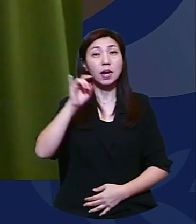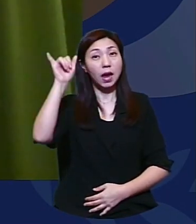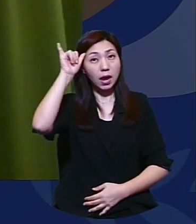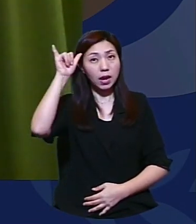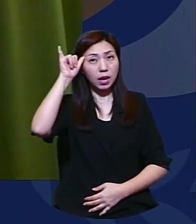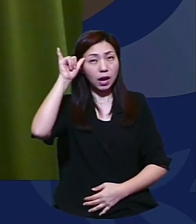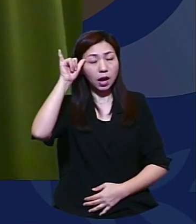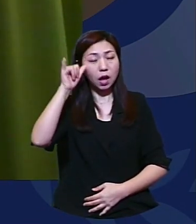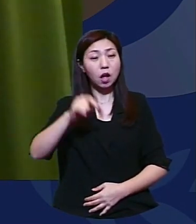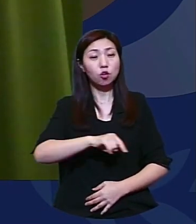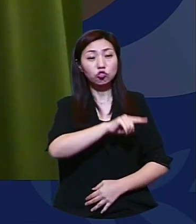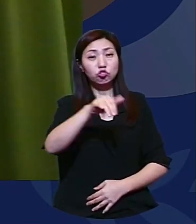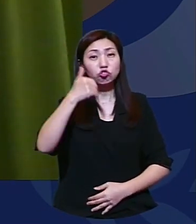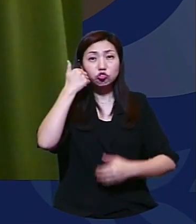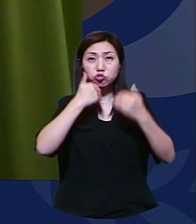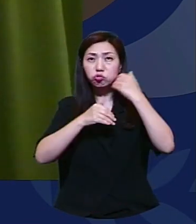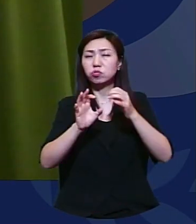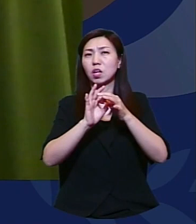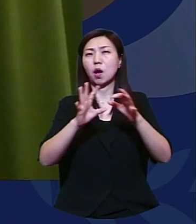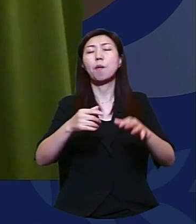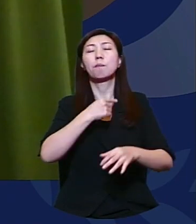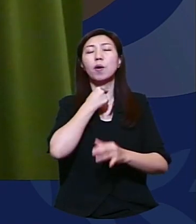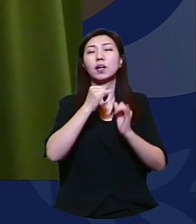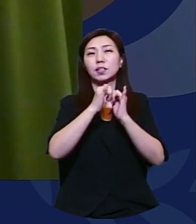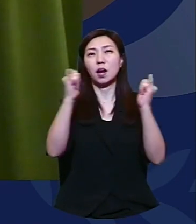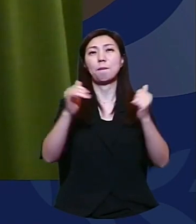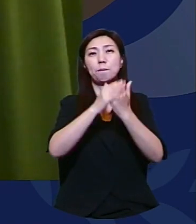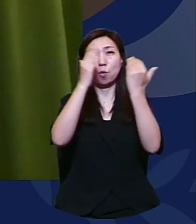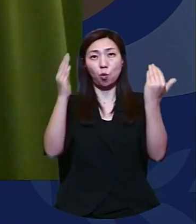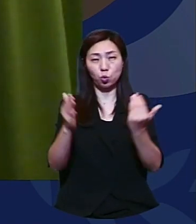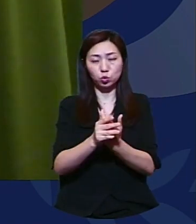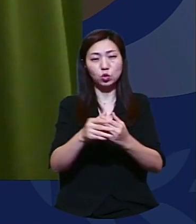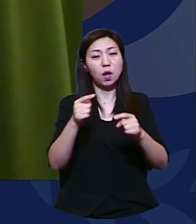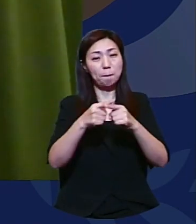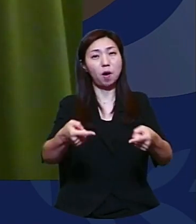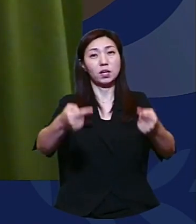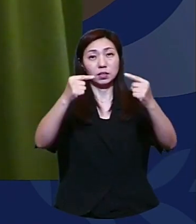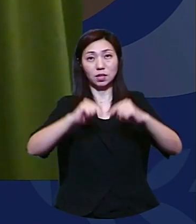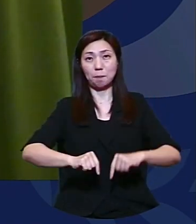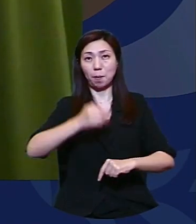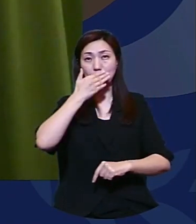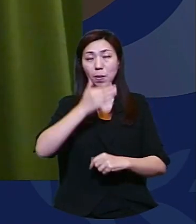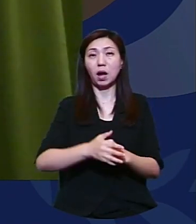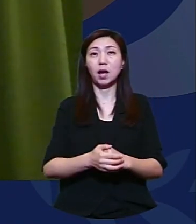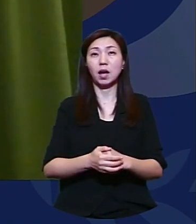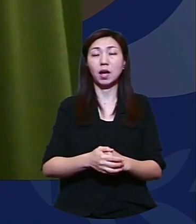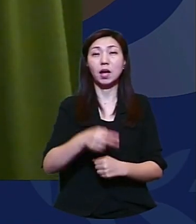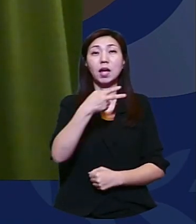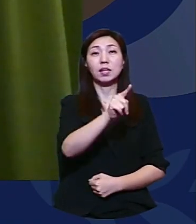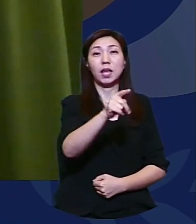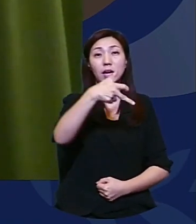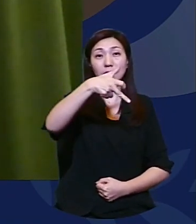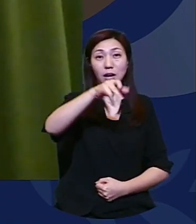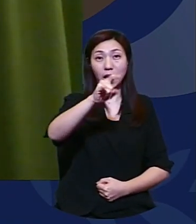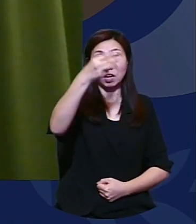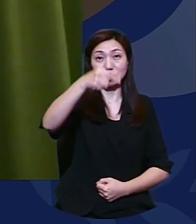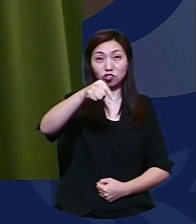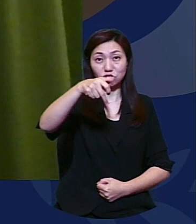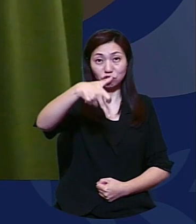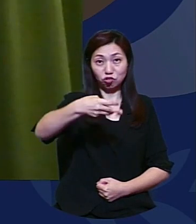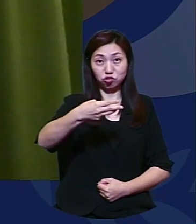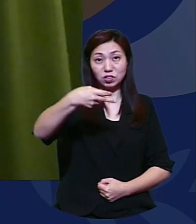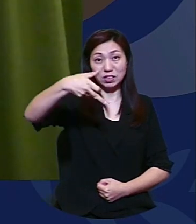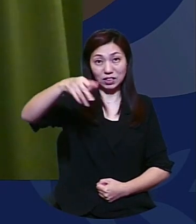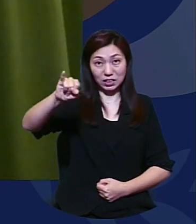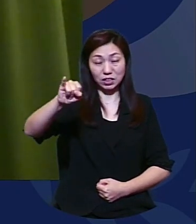country assessment. Together with both the digital ecosystem framework and the DECA toolkit, we hope to enable stakeholders to understand the